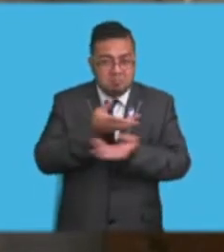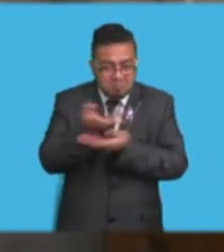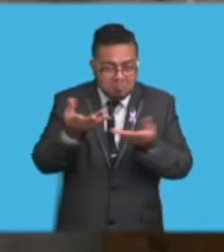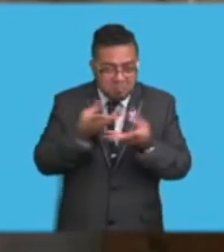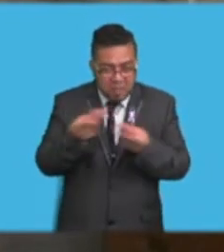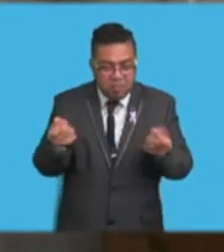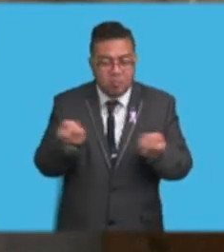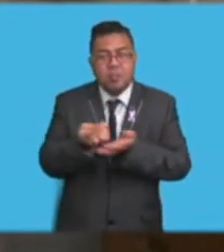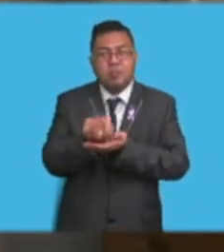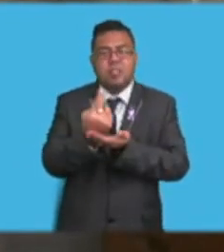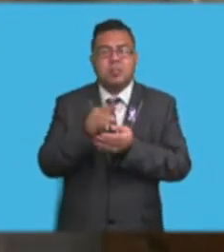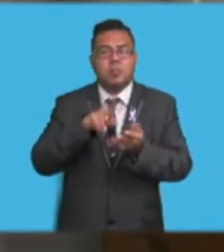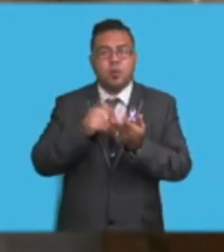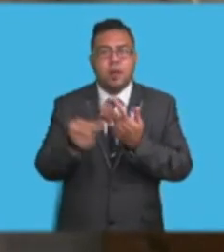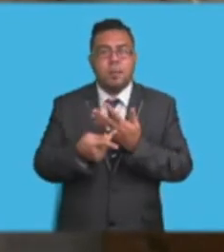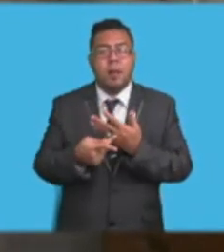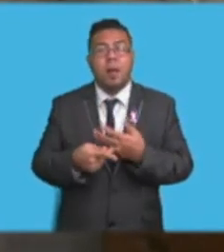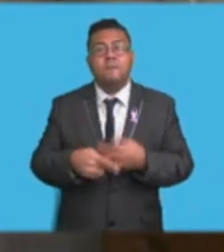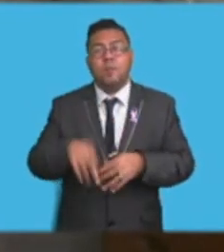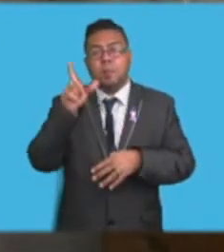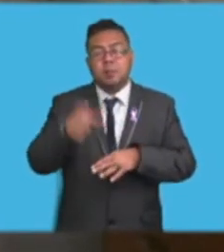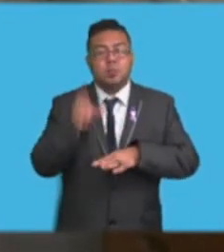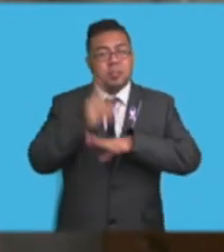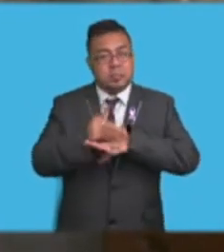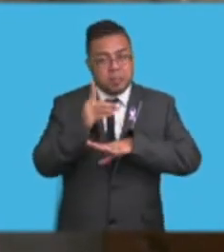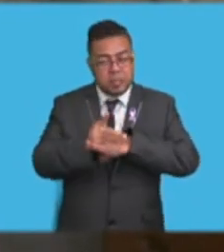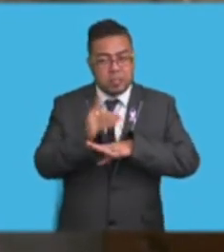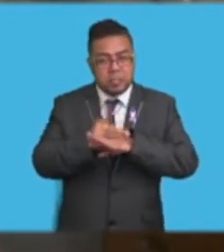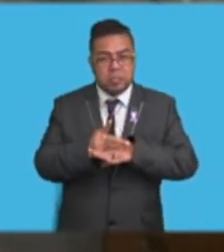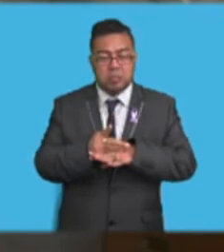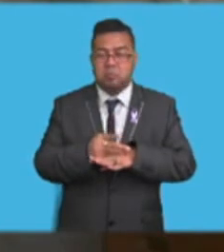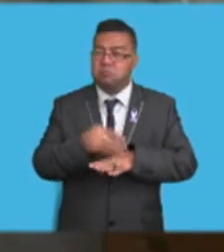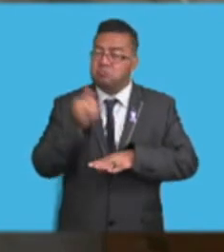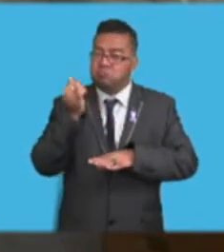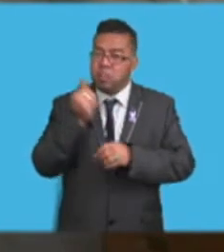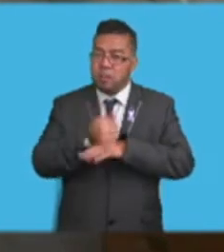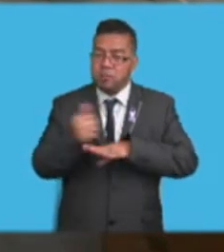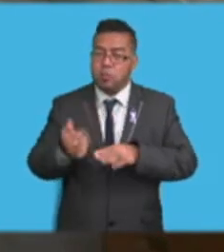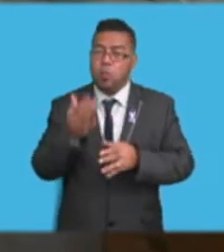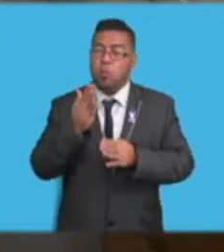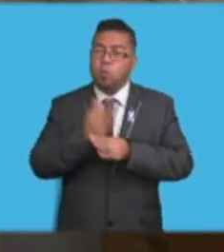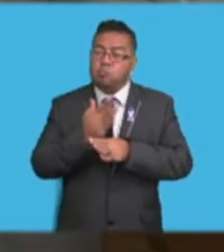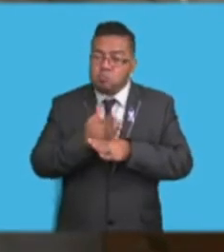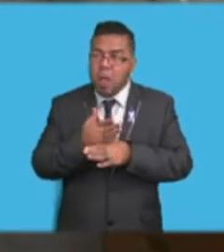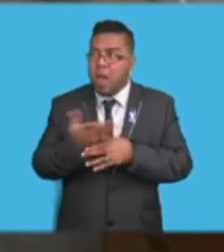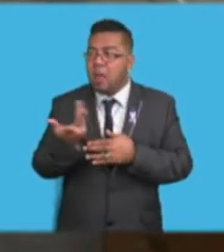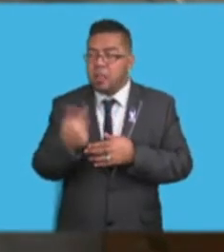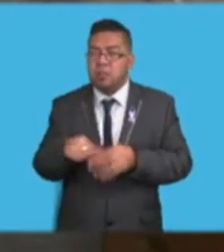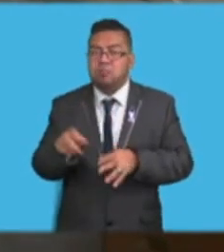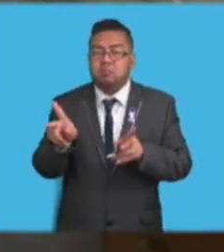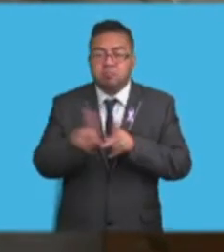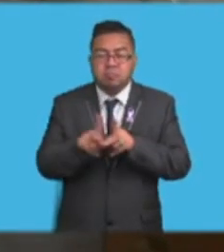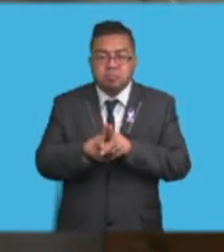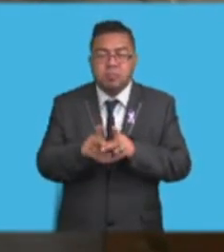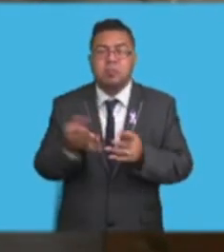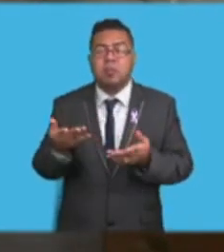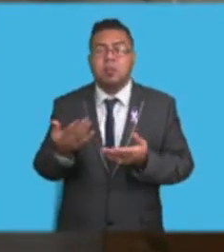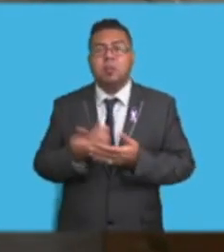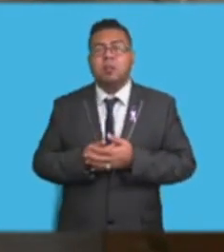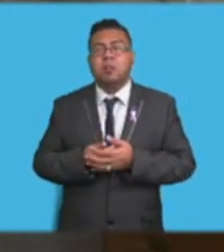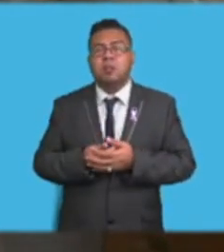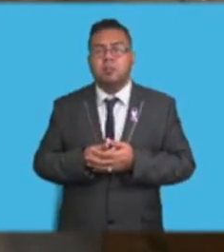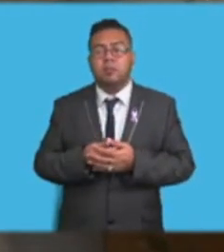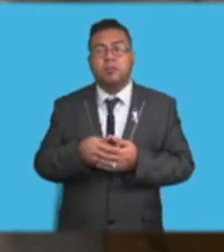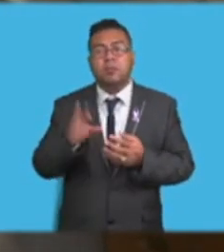government initiatives on the rights of persons with disabilities, and strengthening partnerships with stakeholders in combating trafficking and prostitution